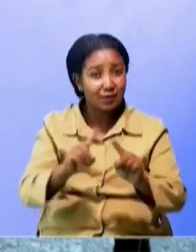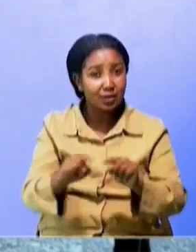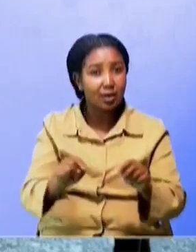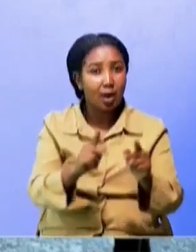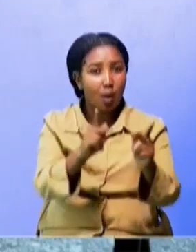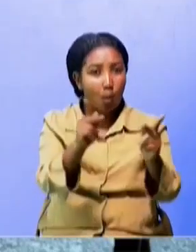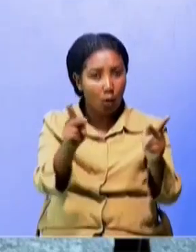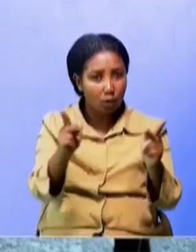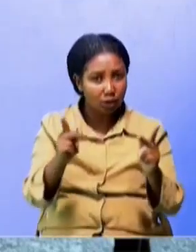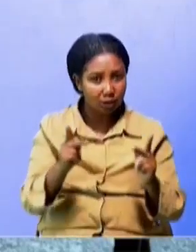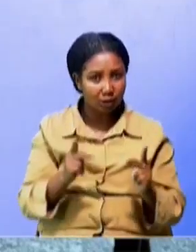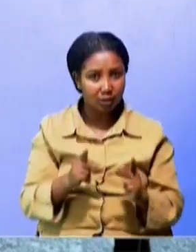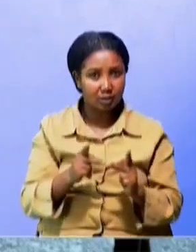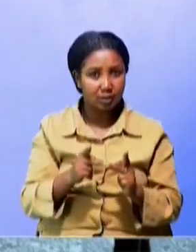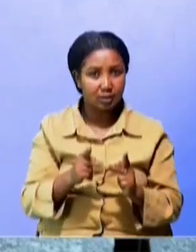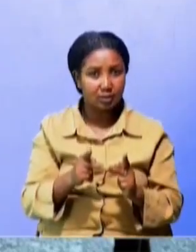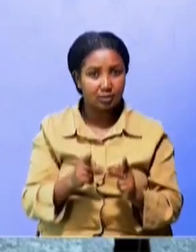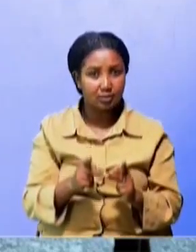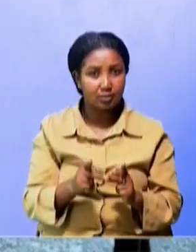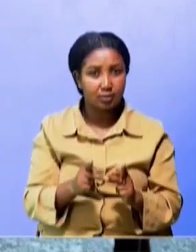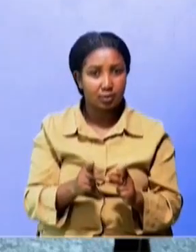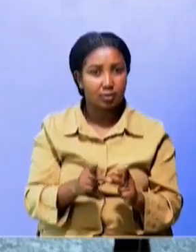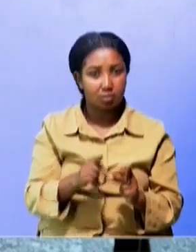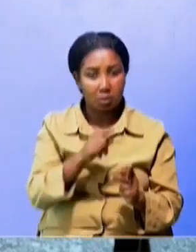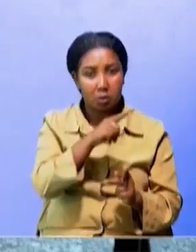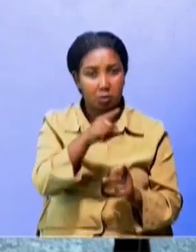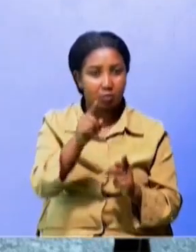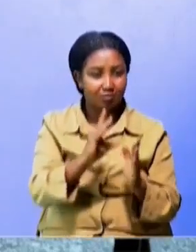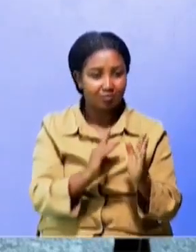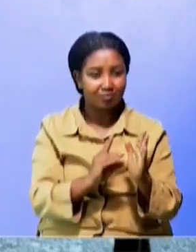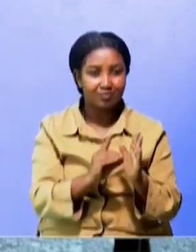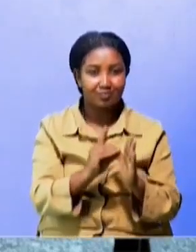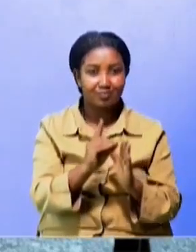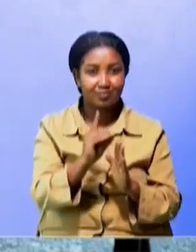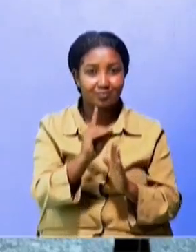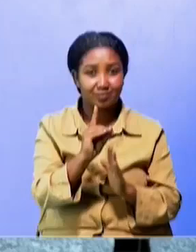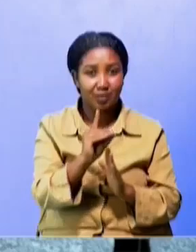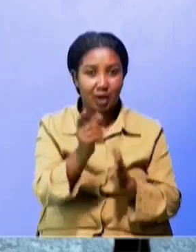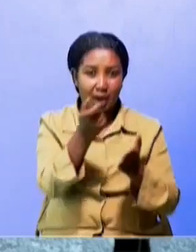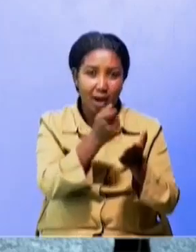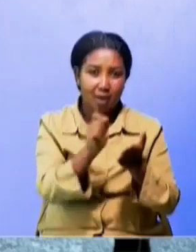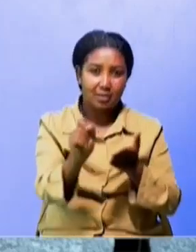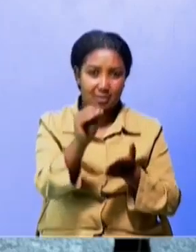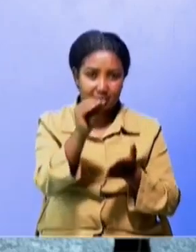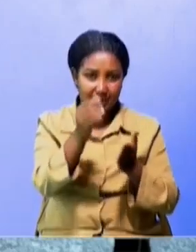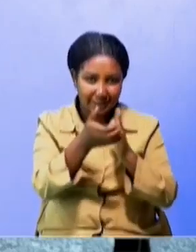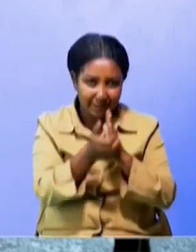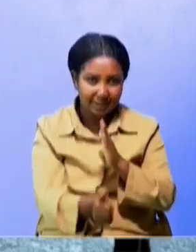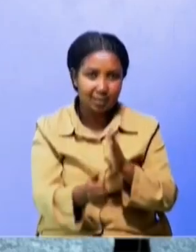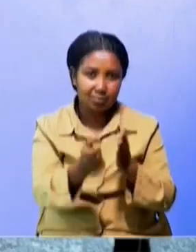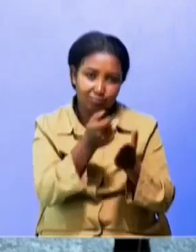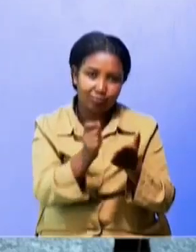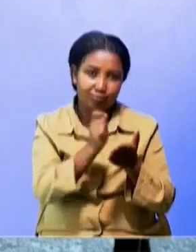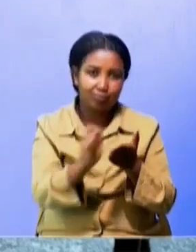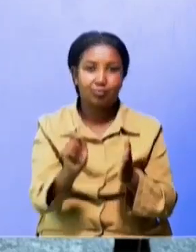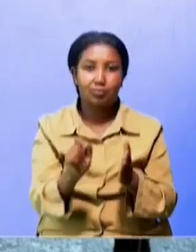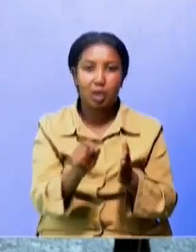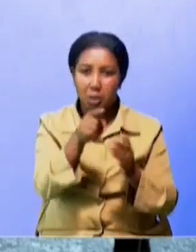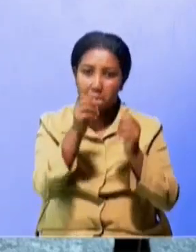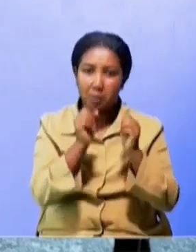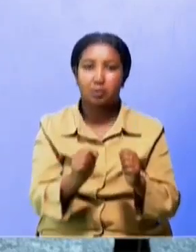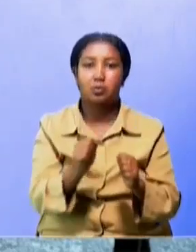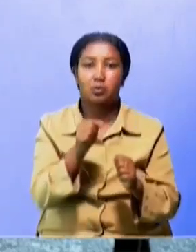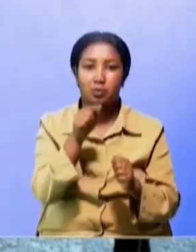position, okay, makes you to develop your writing skill. At the same time, you are able